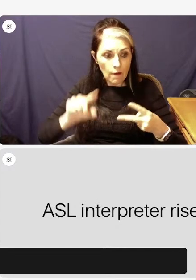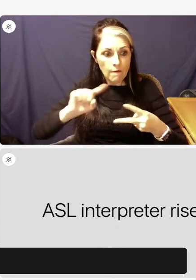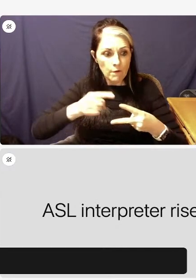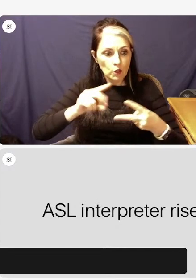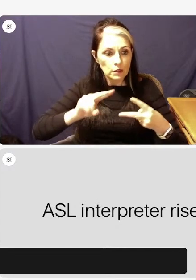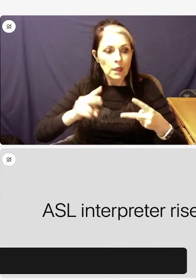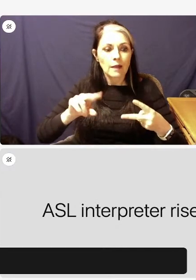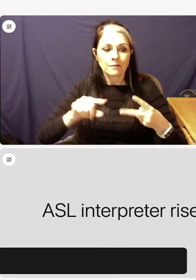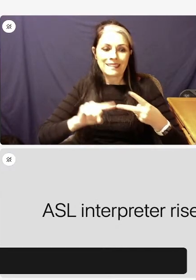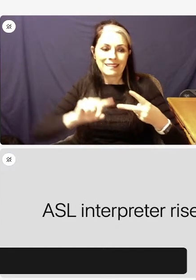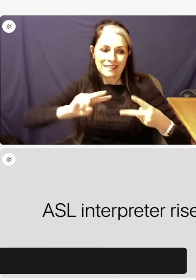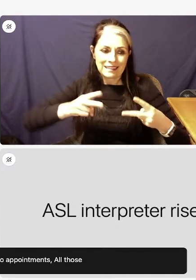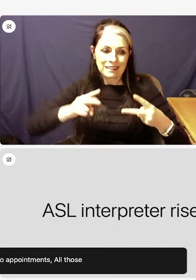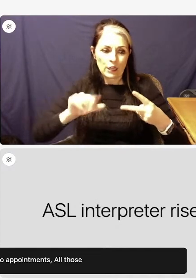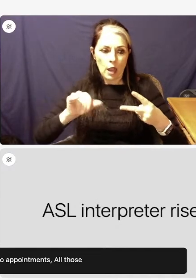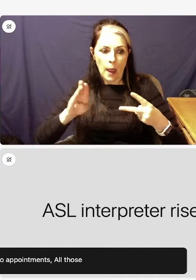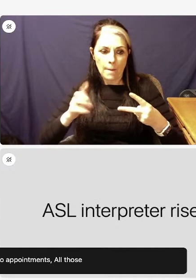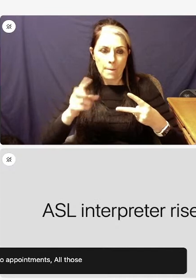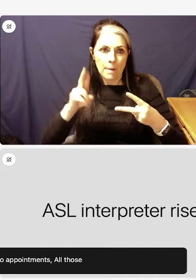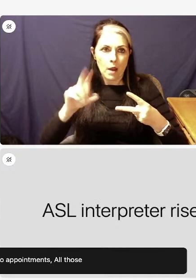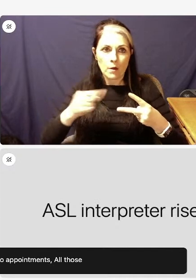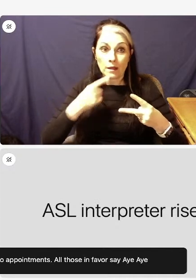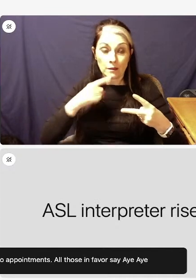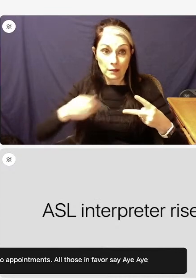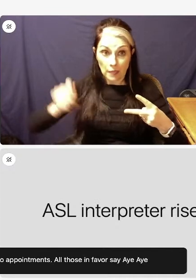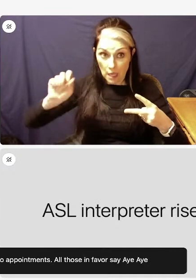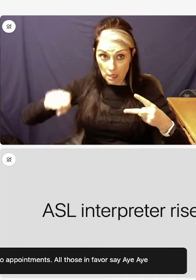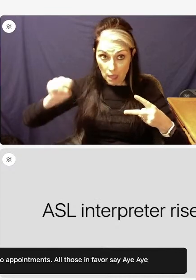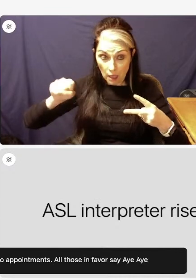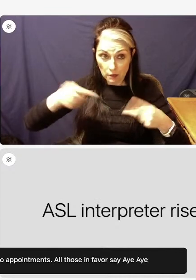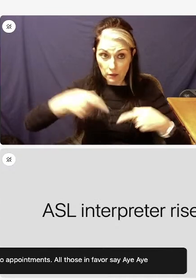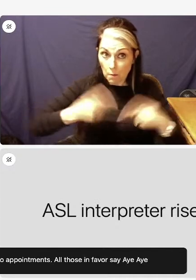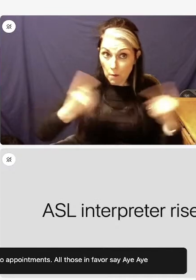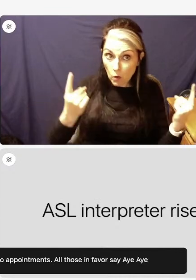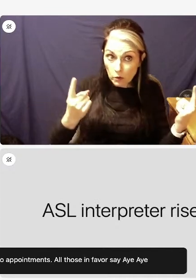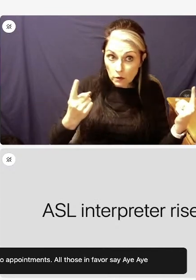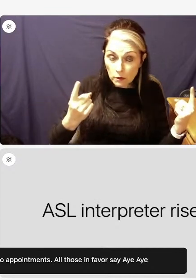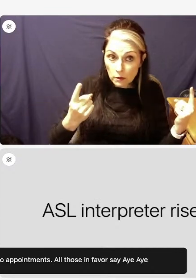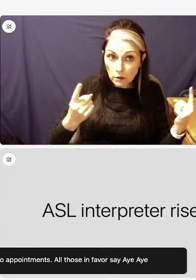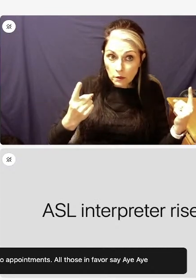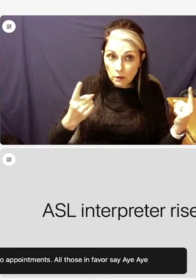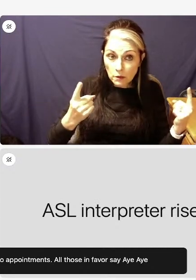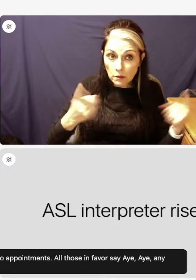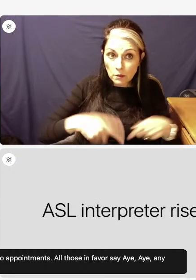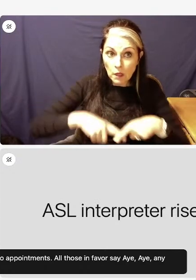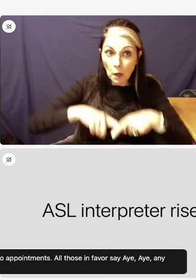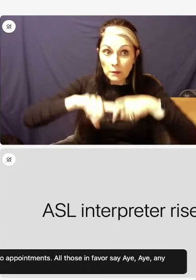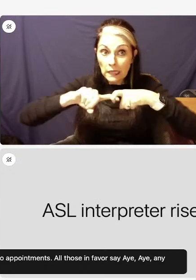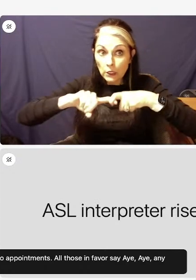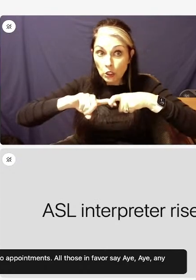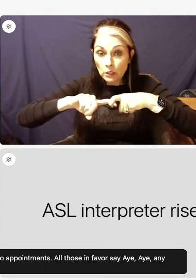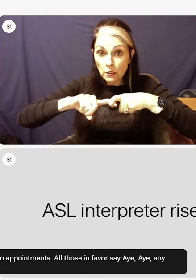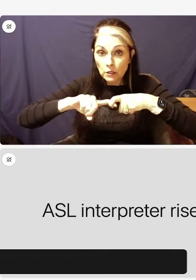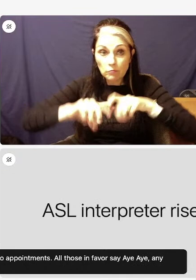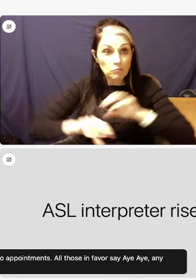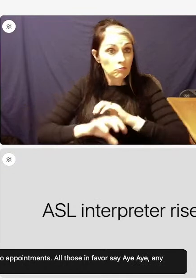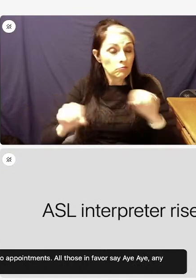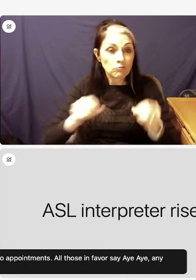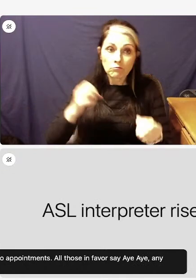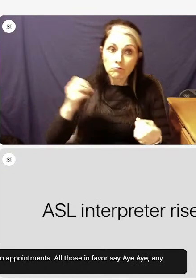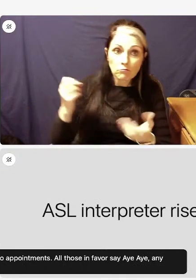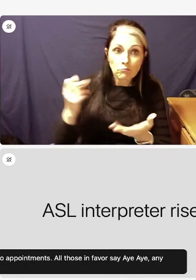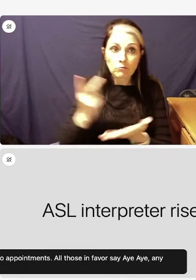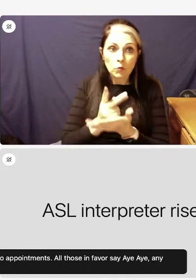miss thorian ojeda all those in favor say hi uh any opposed any abstentions hearing none is approved